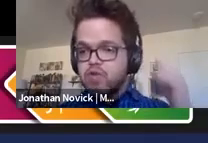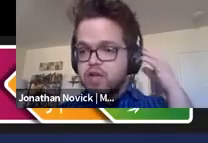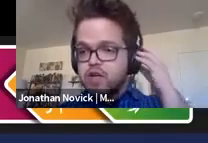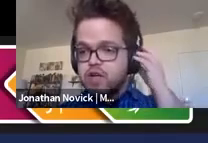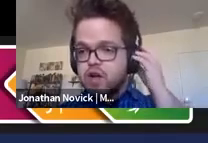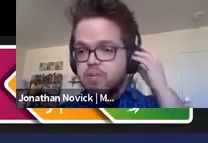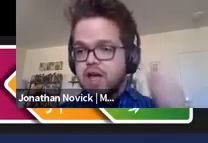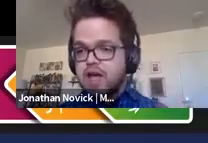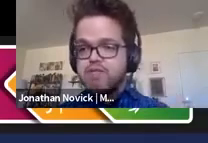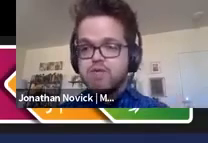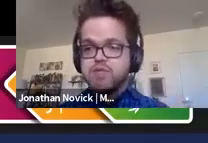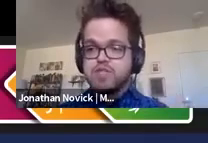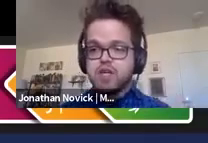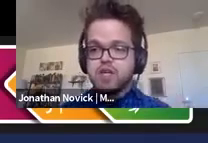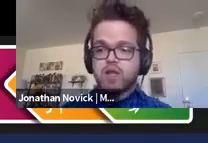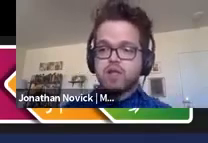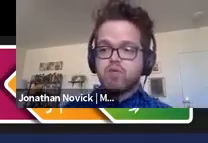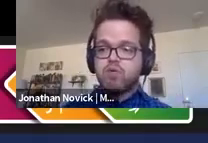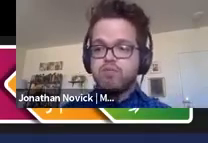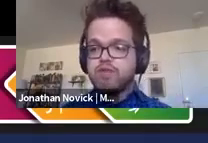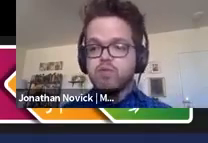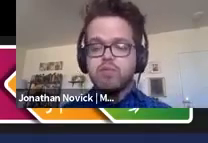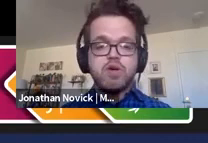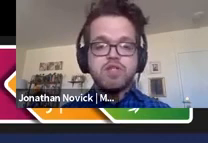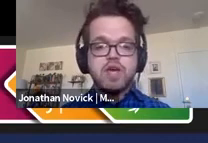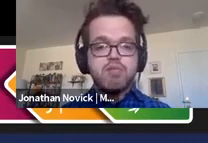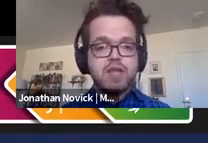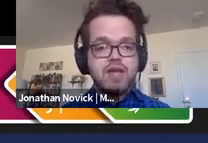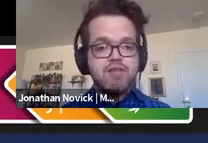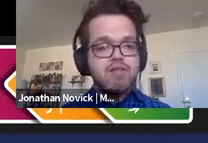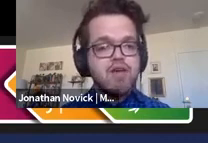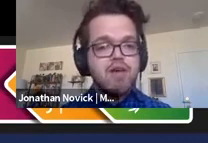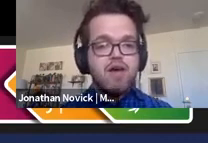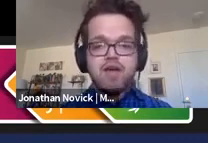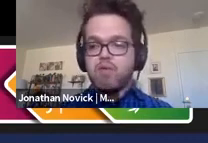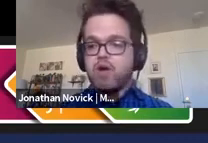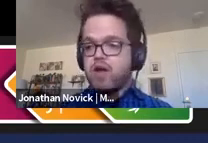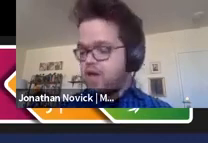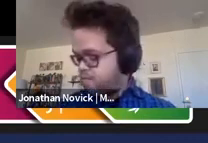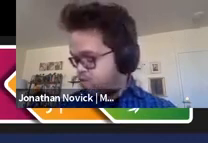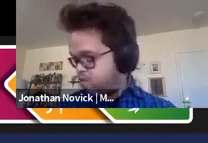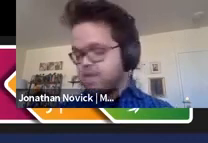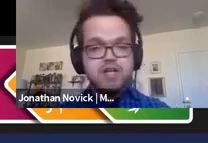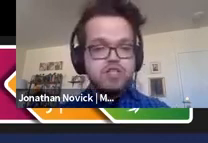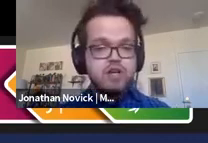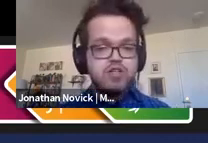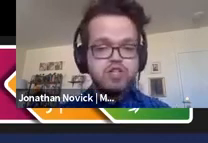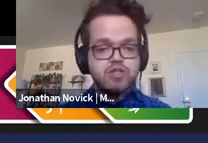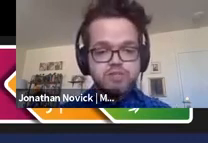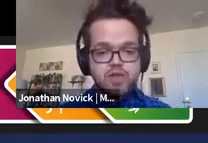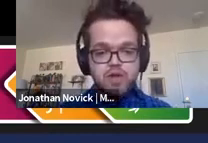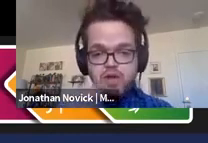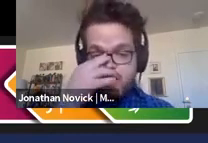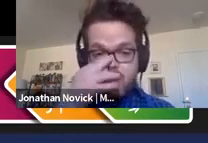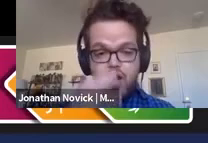over-ear black headphones. I'm sitting in a well-lit room filled with books and plants. And I'm wearing a blue and black checkered